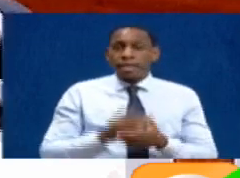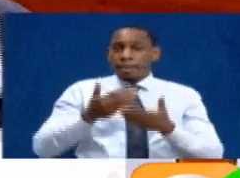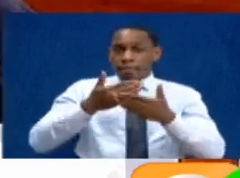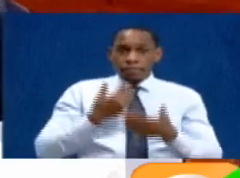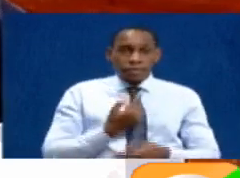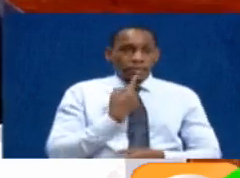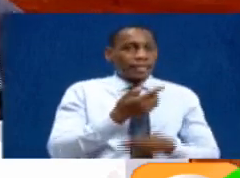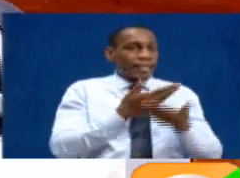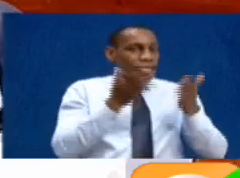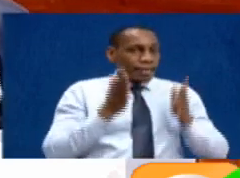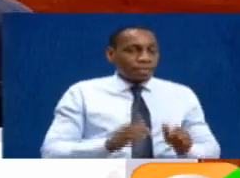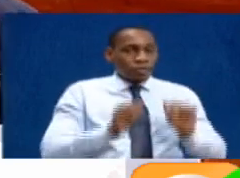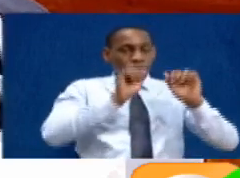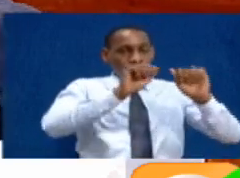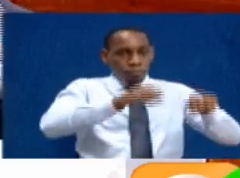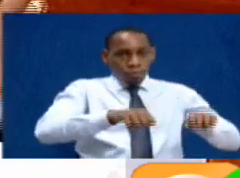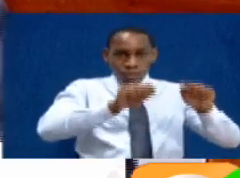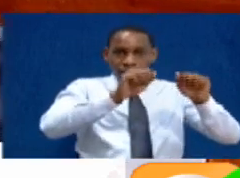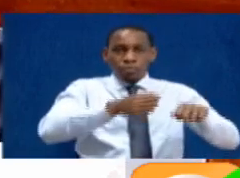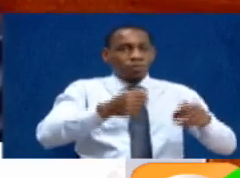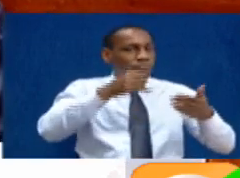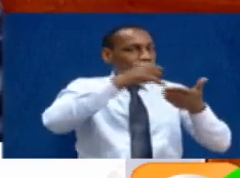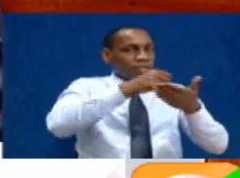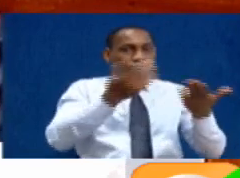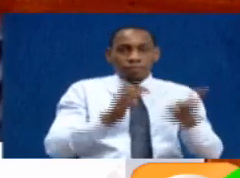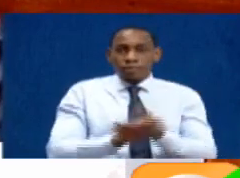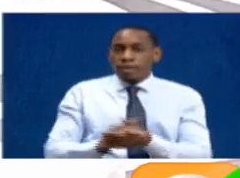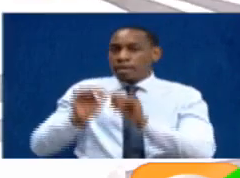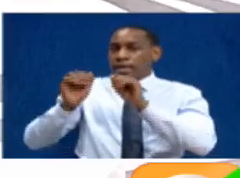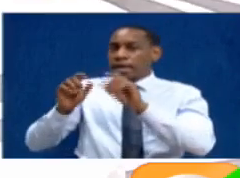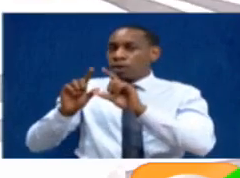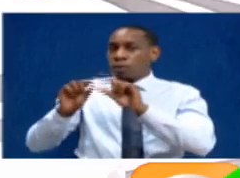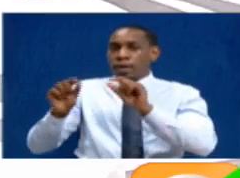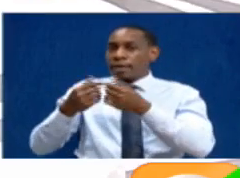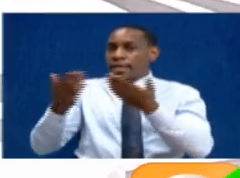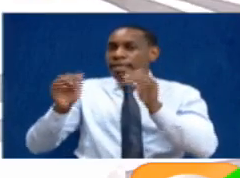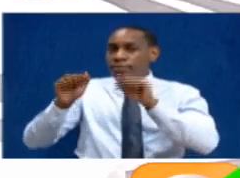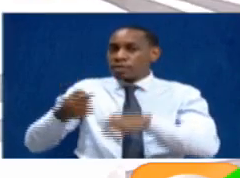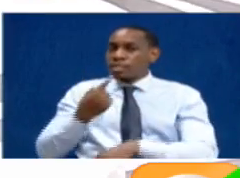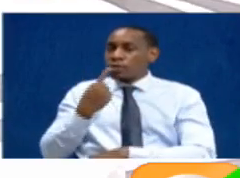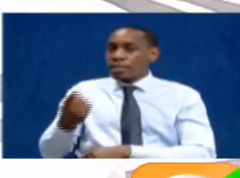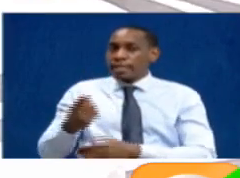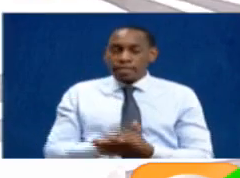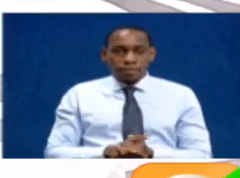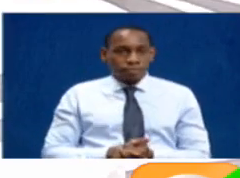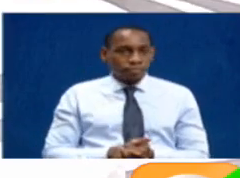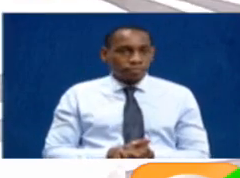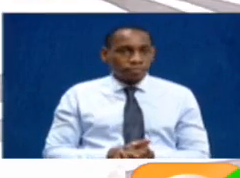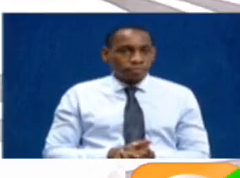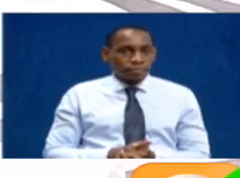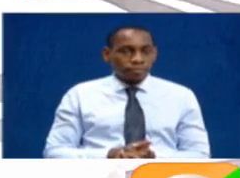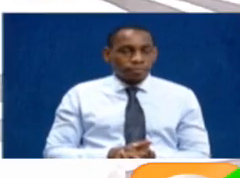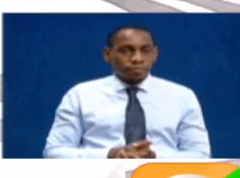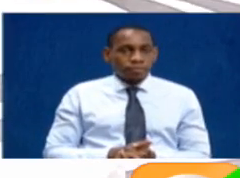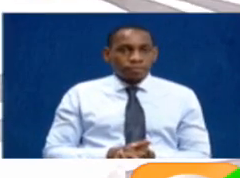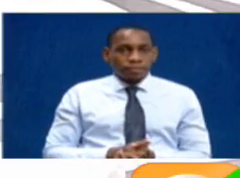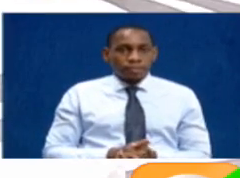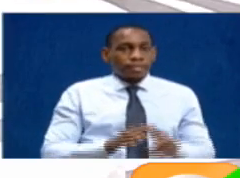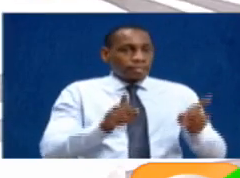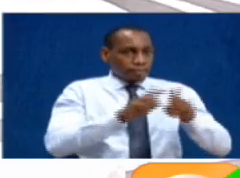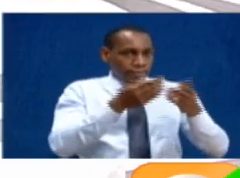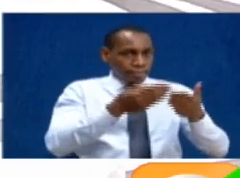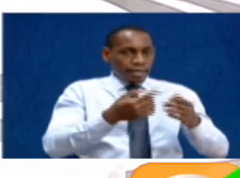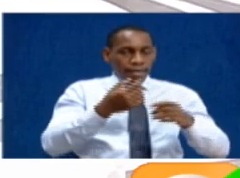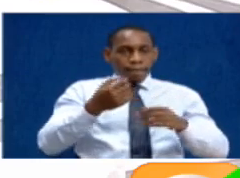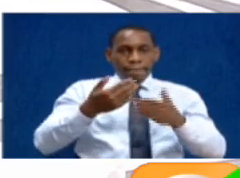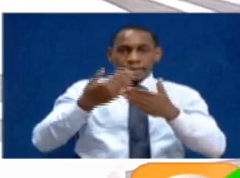you, anybody can be on a ticket at any given time. Is there anything you can tell me? You seem to be on the, sitting on no, the fence now. No, but I told you even when I was here on